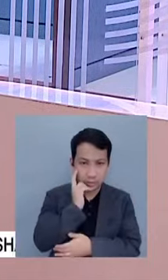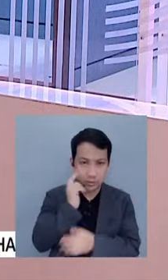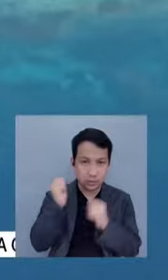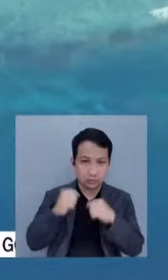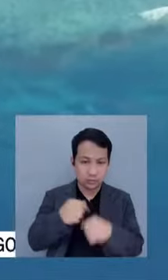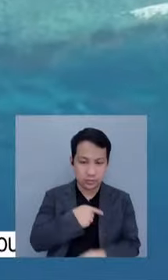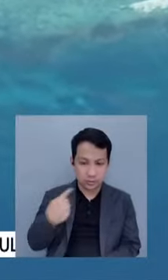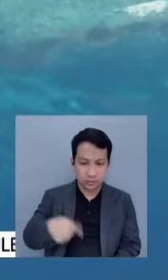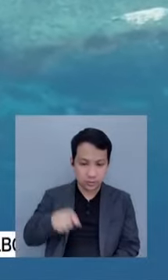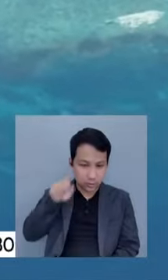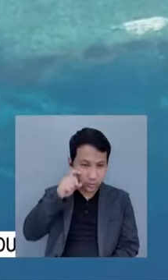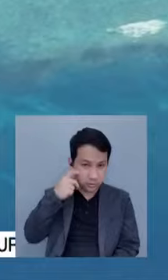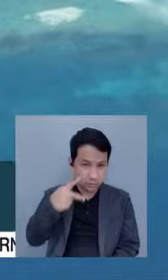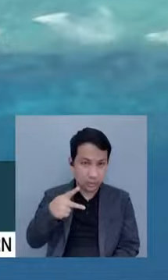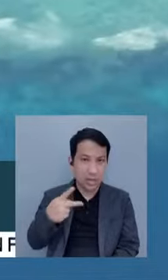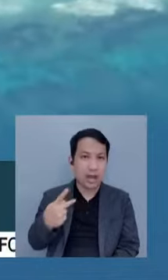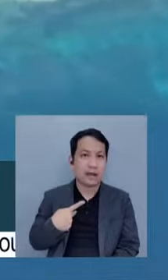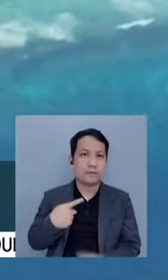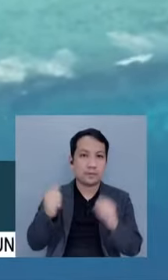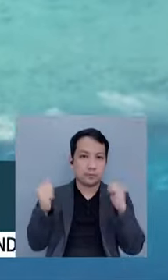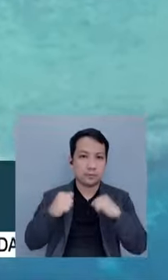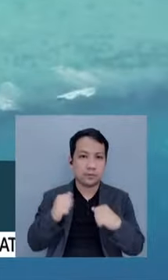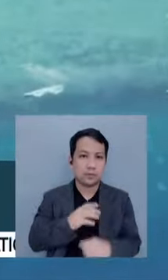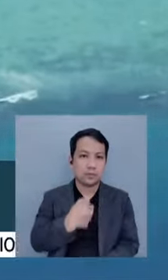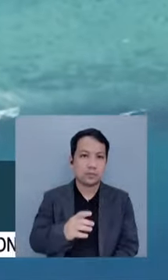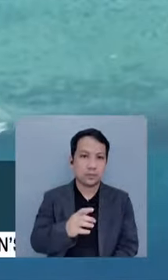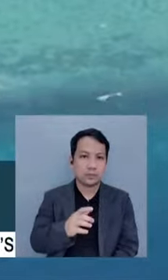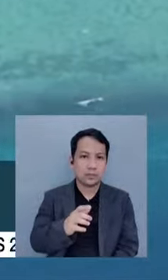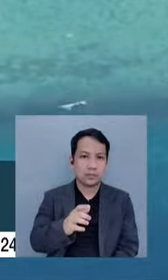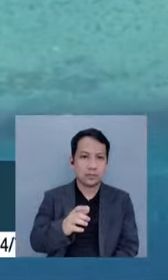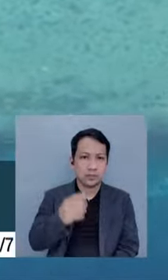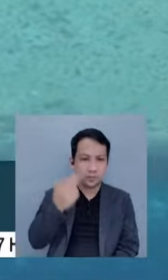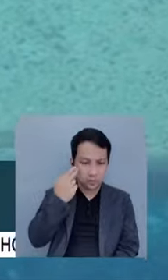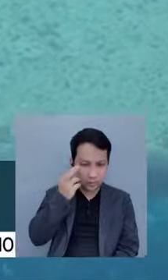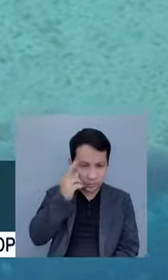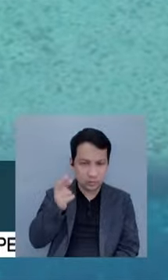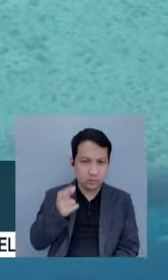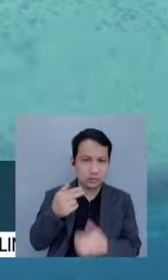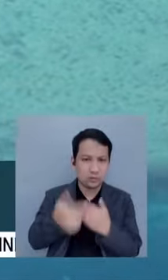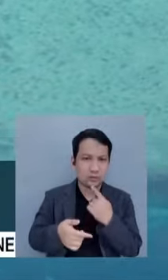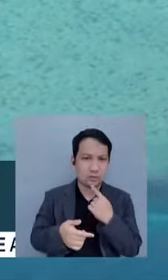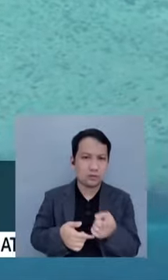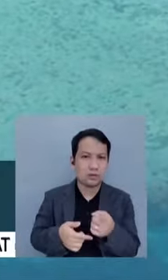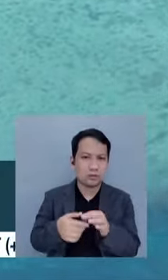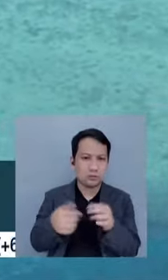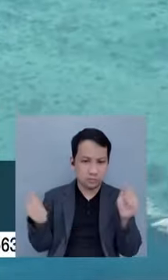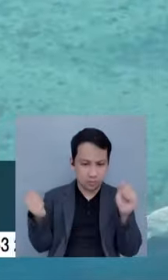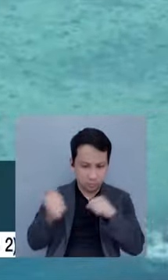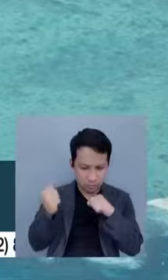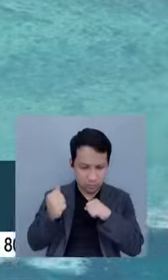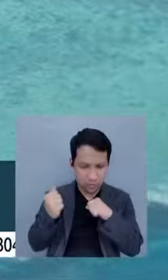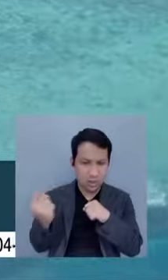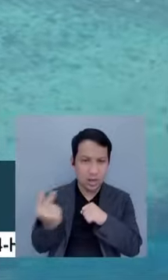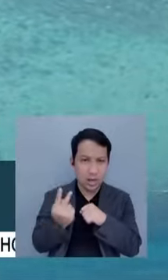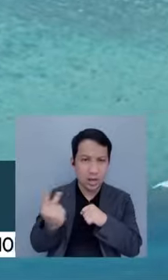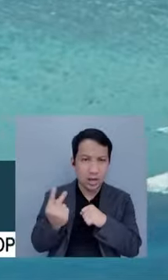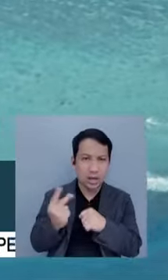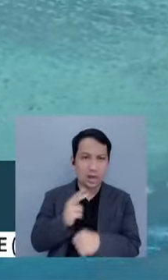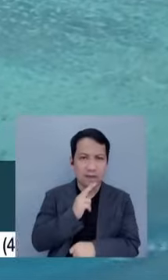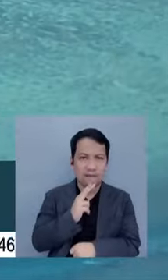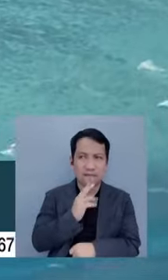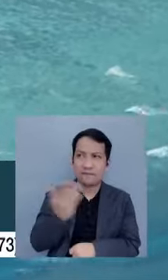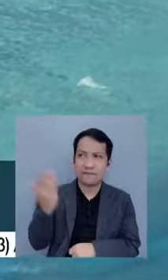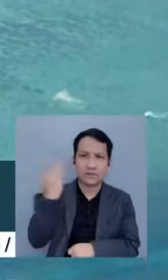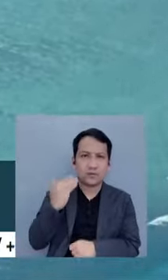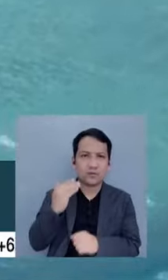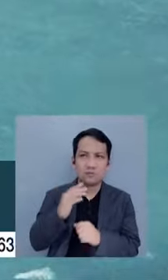President Xi Jinping. Former presidential spokesman Harry Roque earlier claimed the two leaders struck a verbal deal during Duterte's term